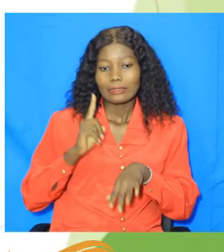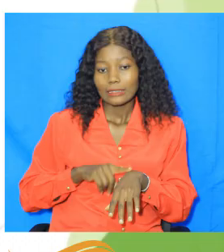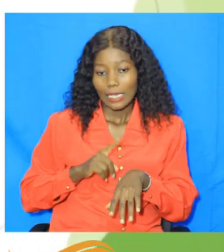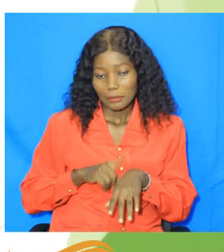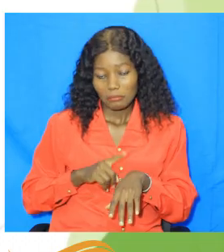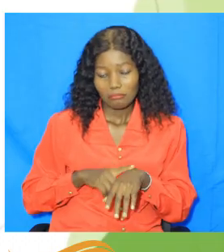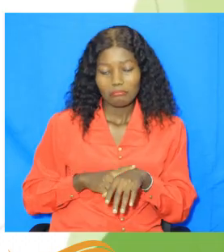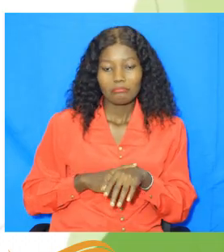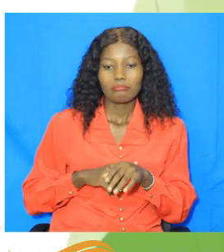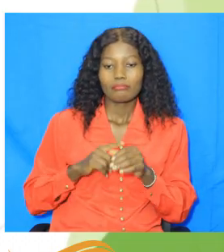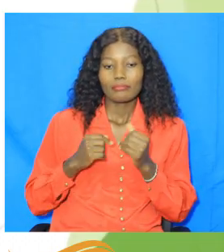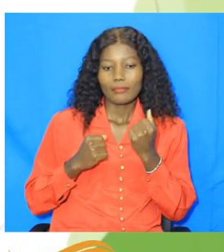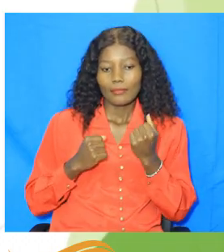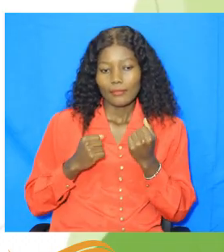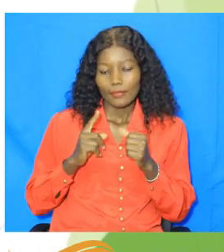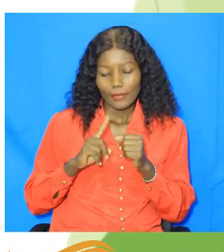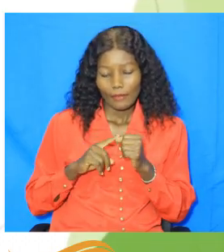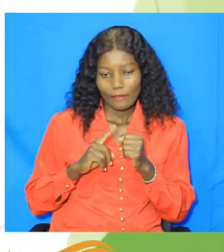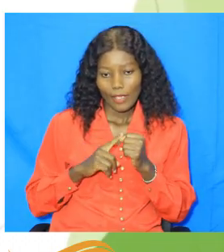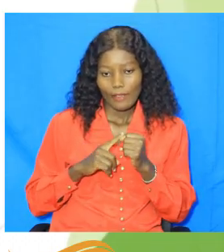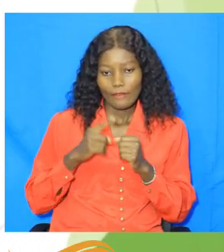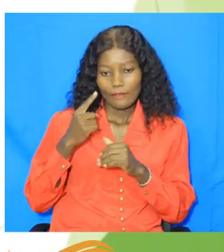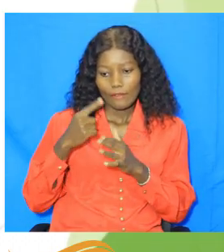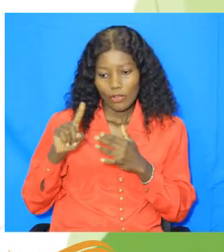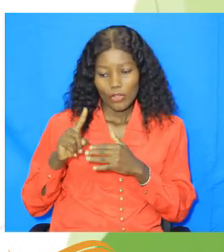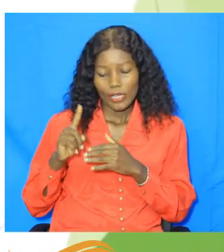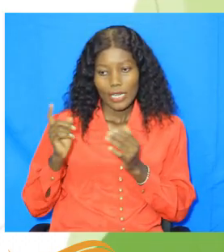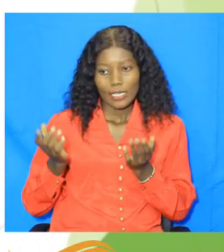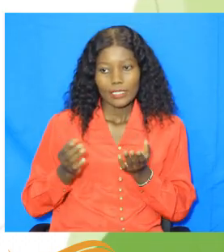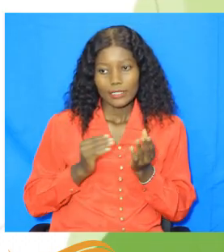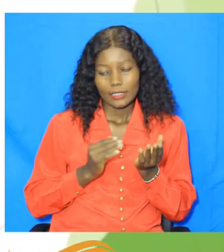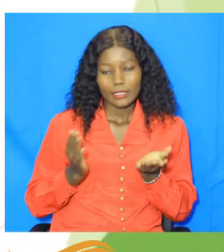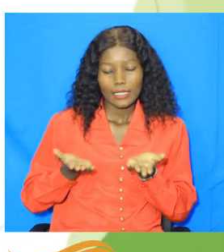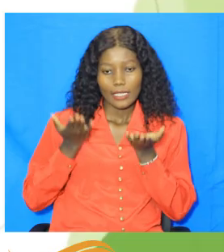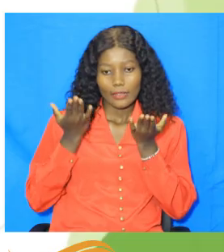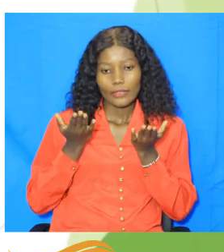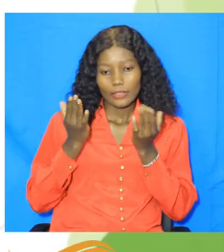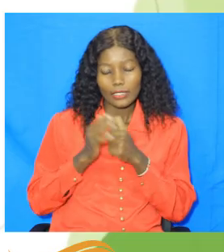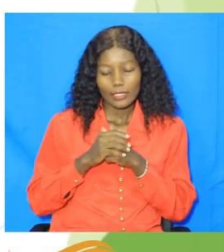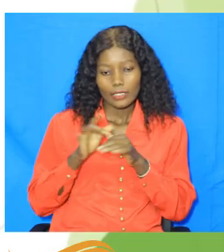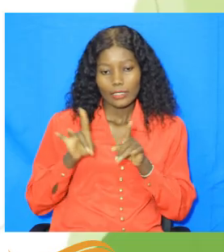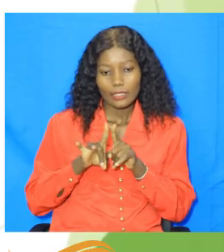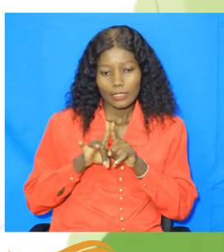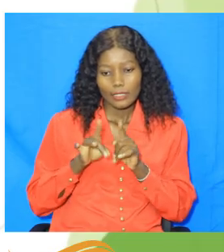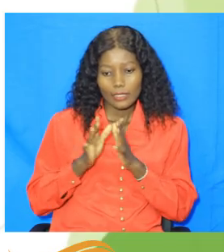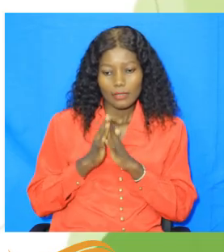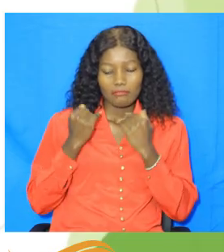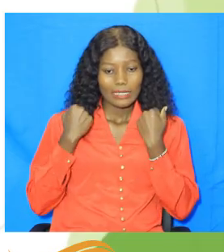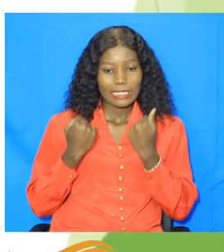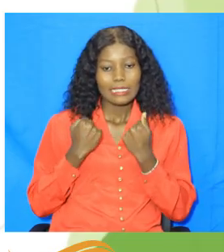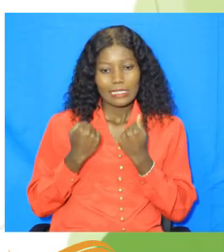synchronization, correct gripping, focus, conformance,